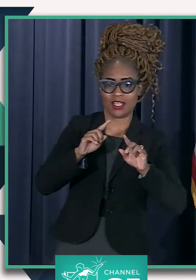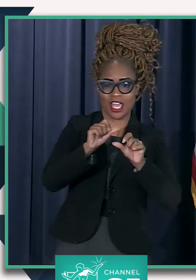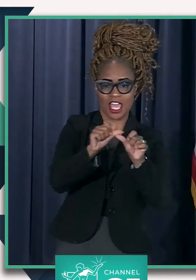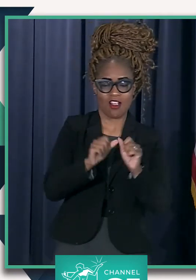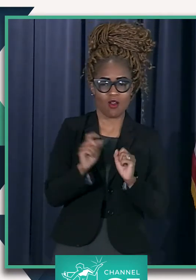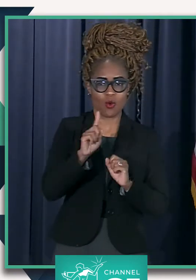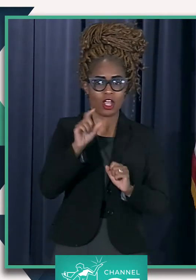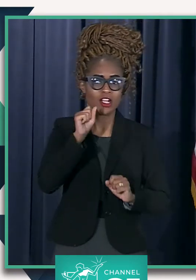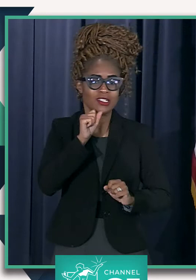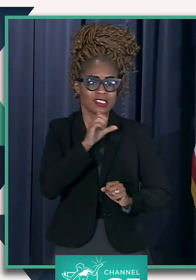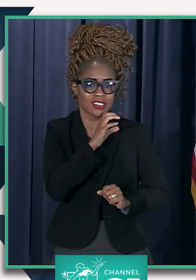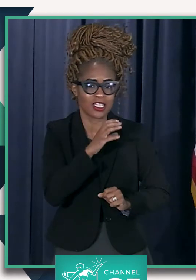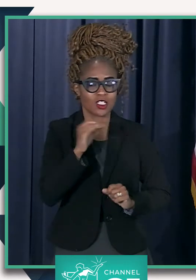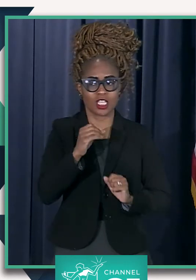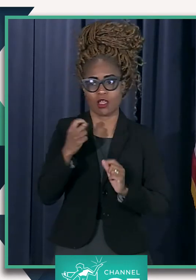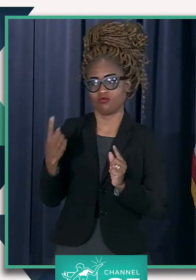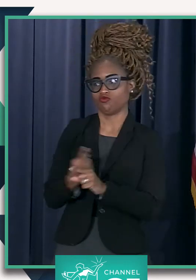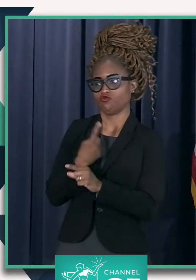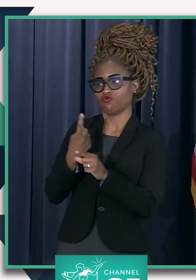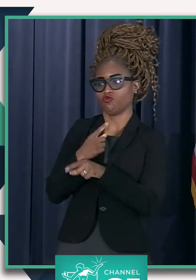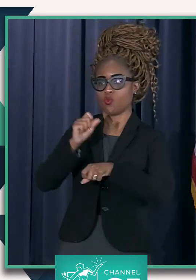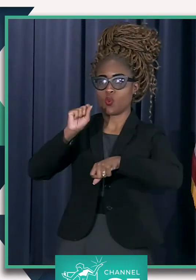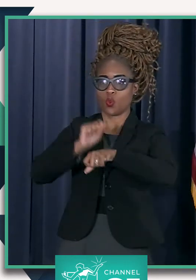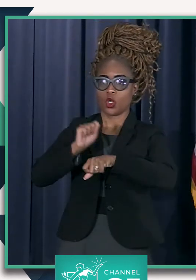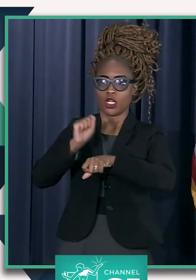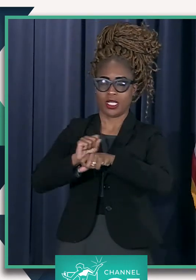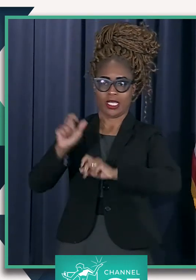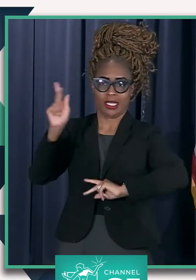seniors and regular working folks live.